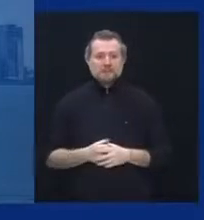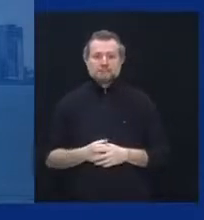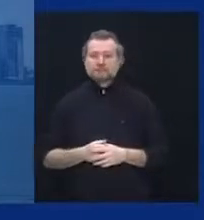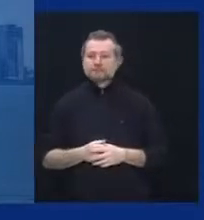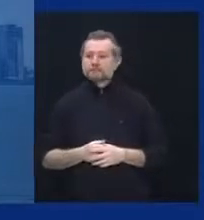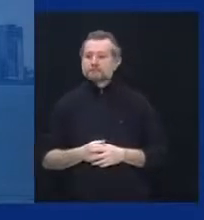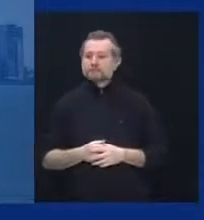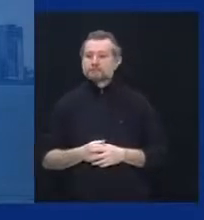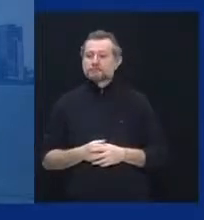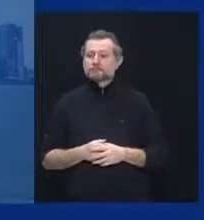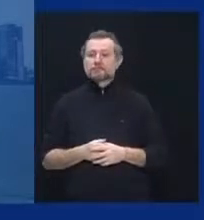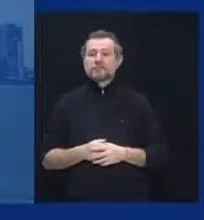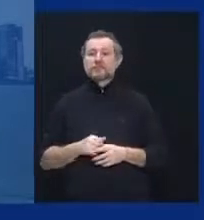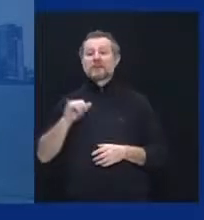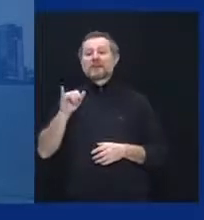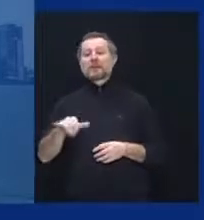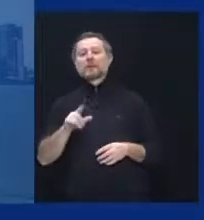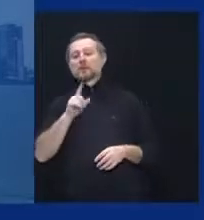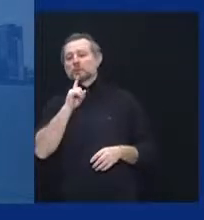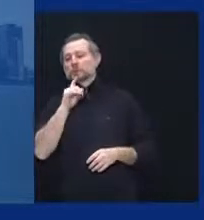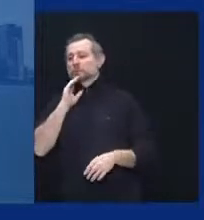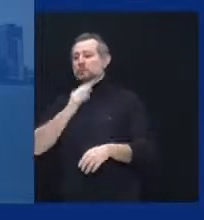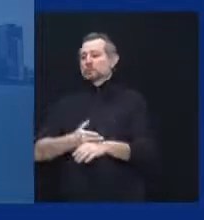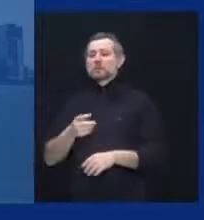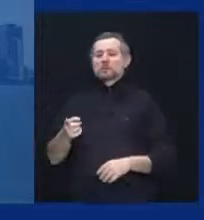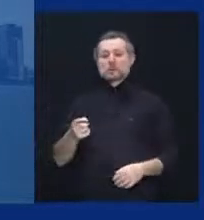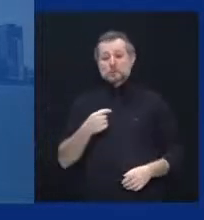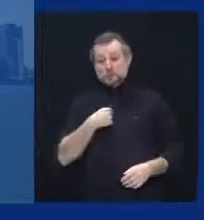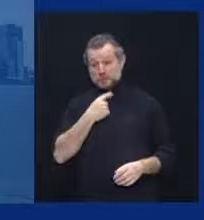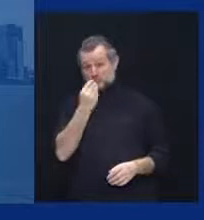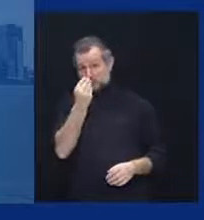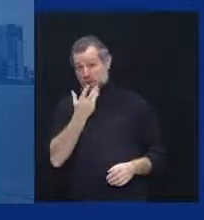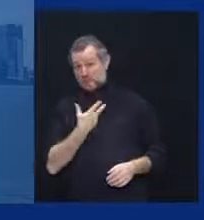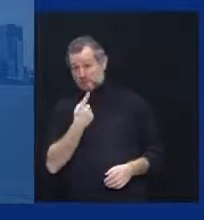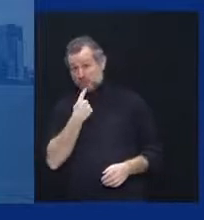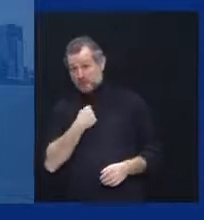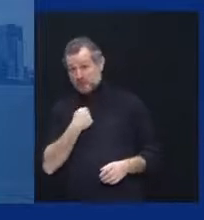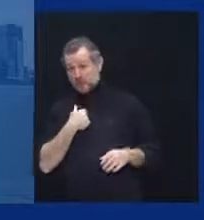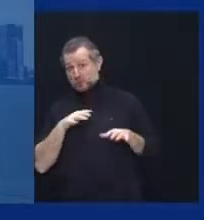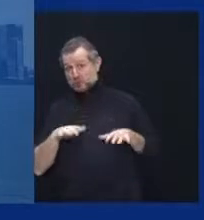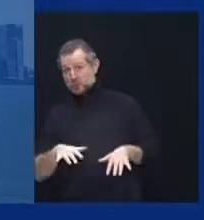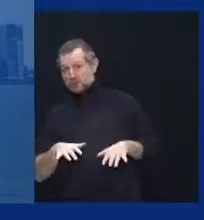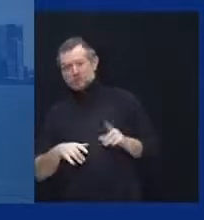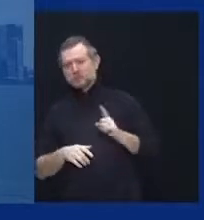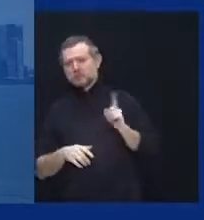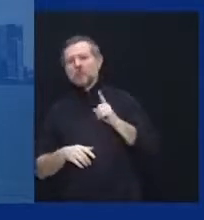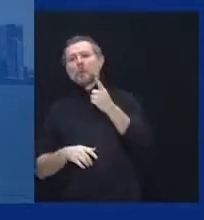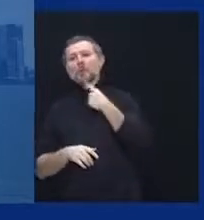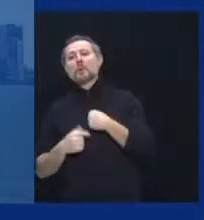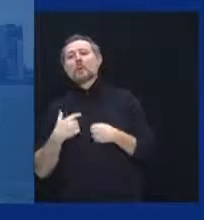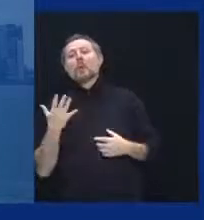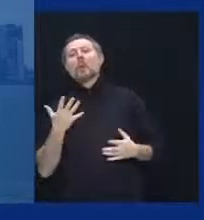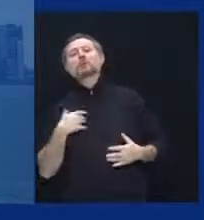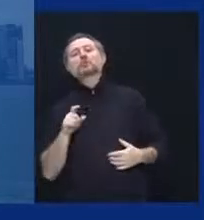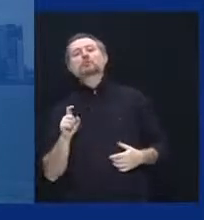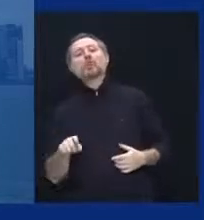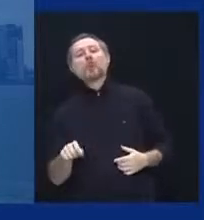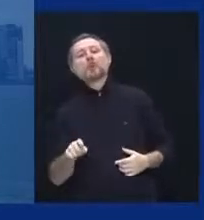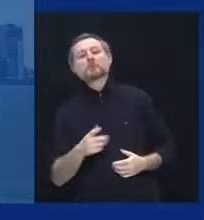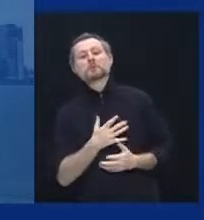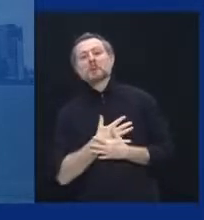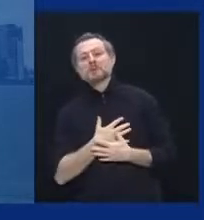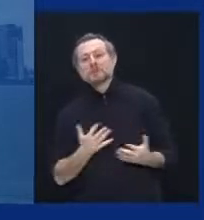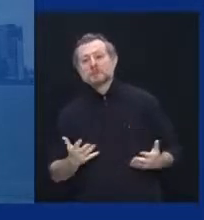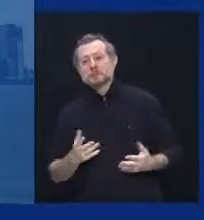This is the same daughter who said, don't tell me to relax, tell me why I should relax. I understand the anxiety.